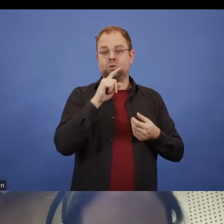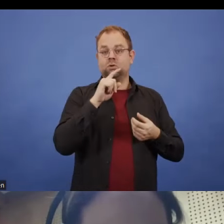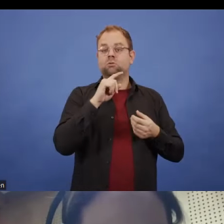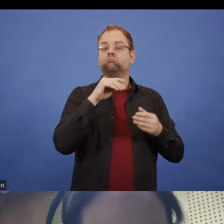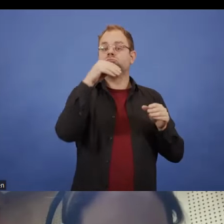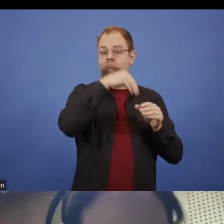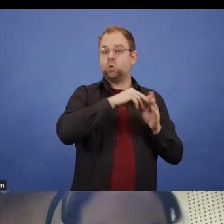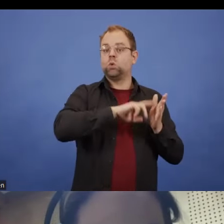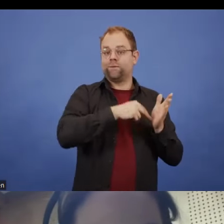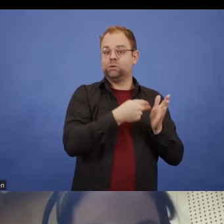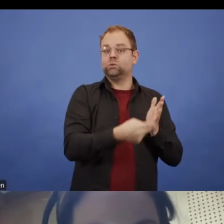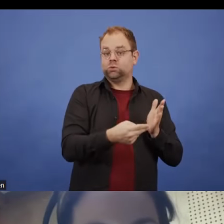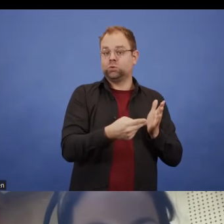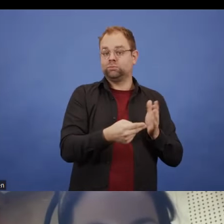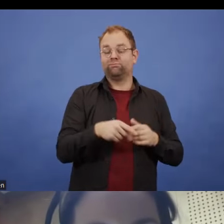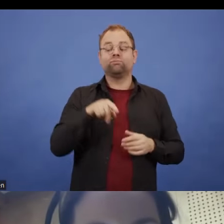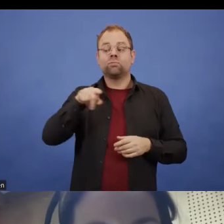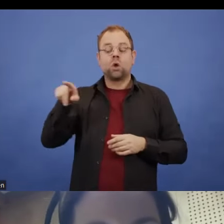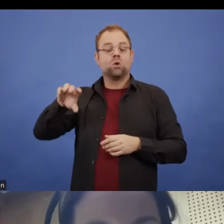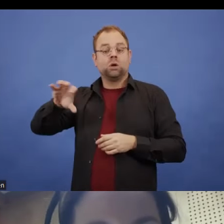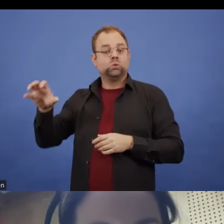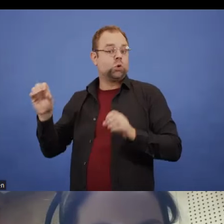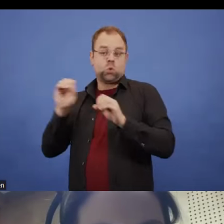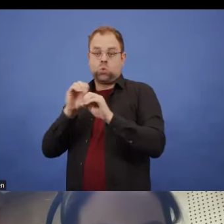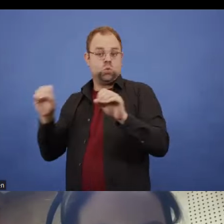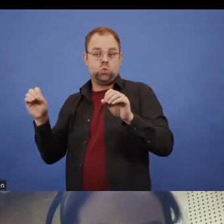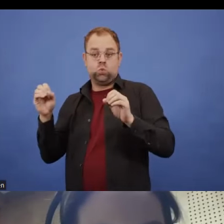be part of customary international law.